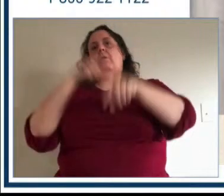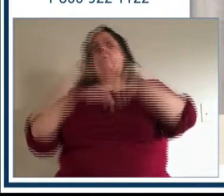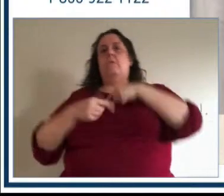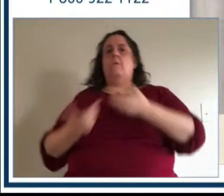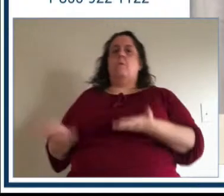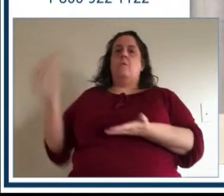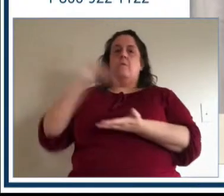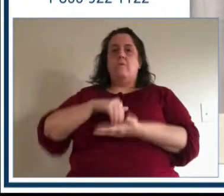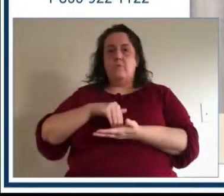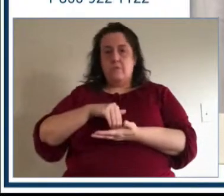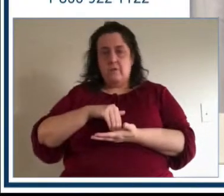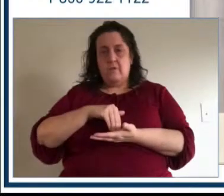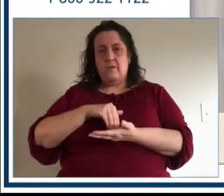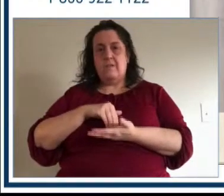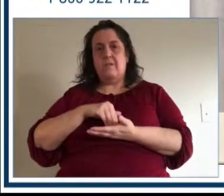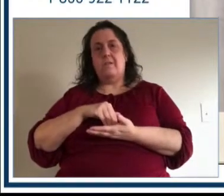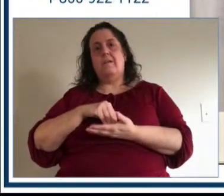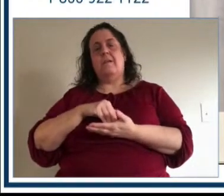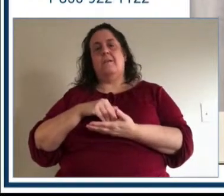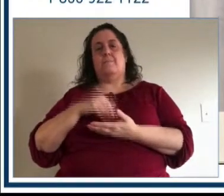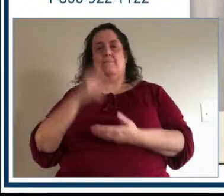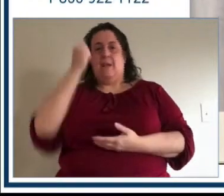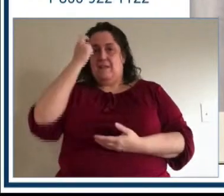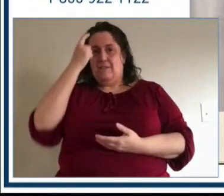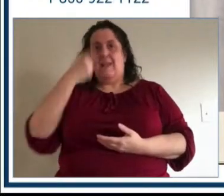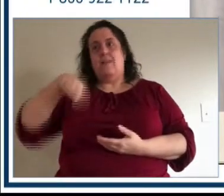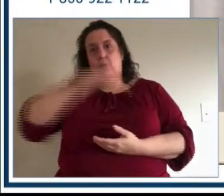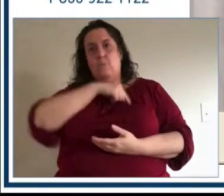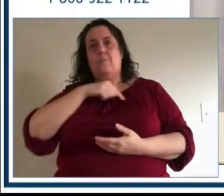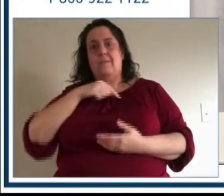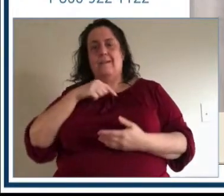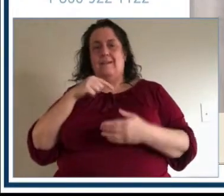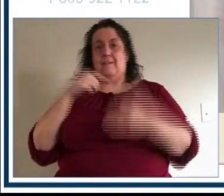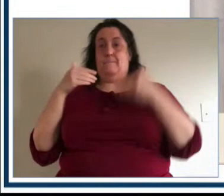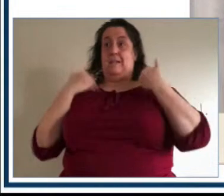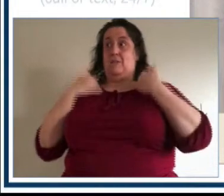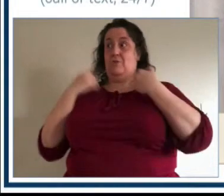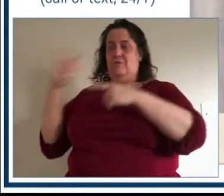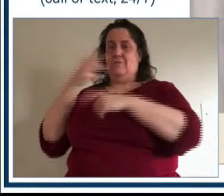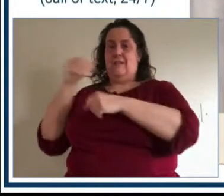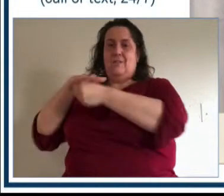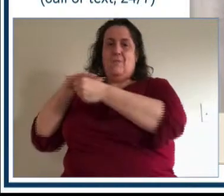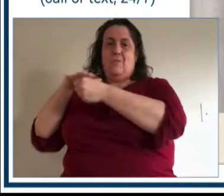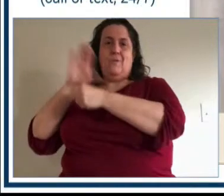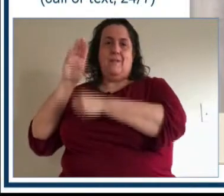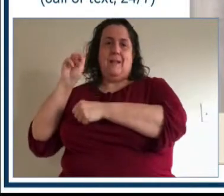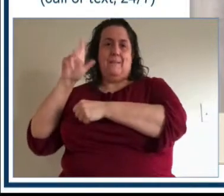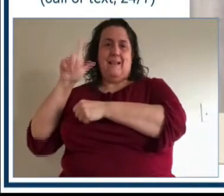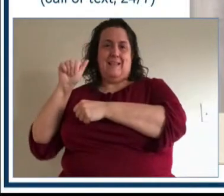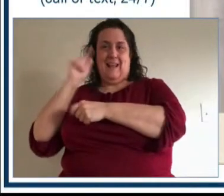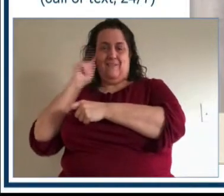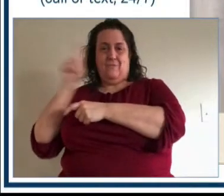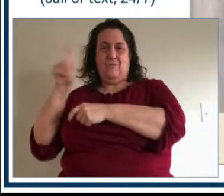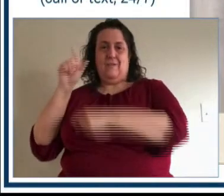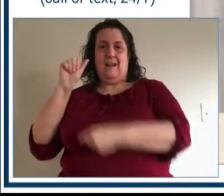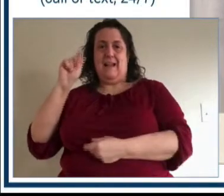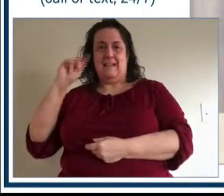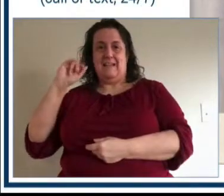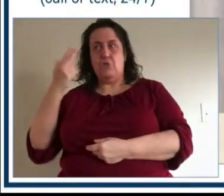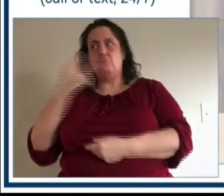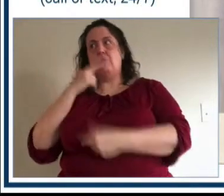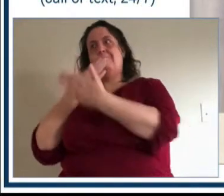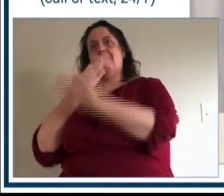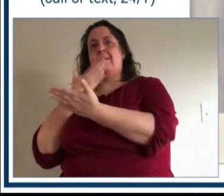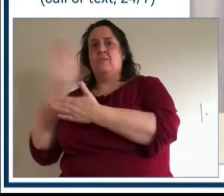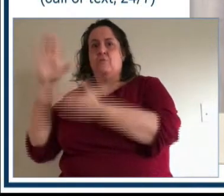the minister, who's also the local MLA. I know she's under incredible pressures, but I want to thank her for her leadership and the